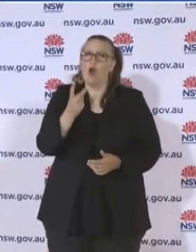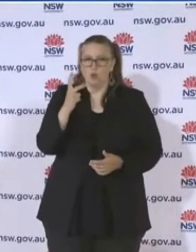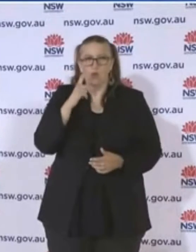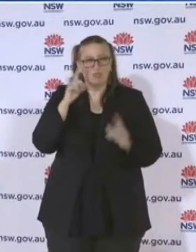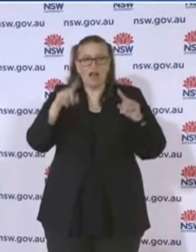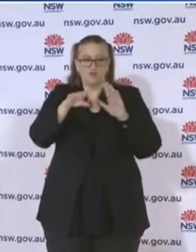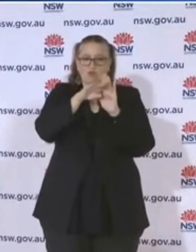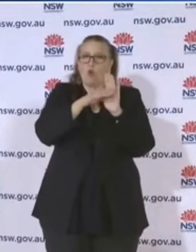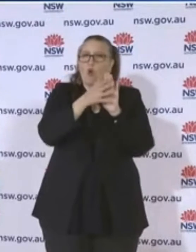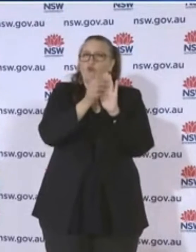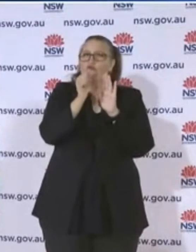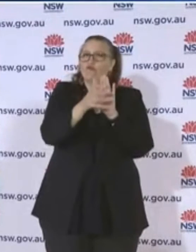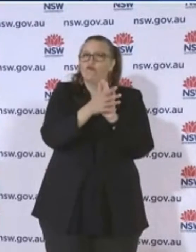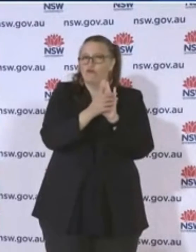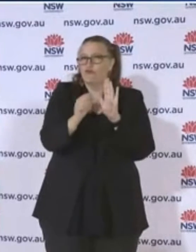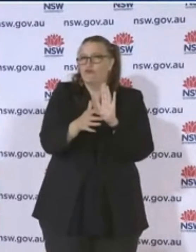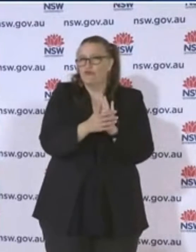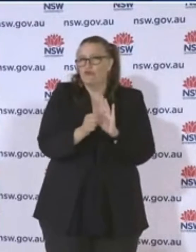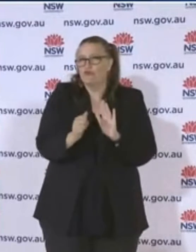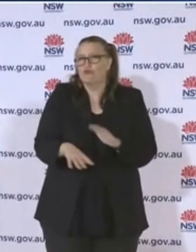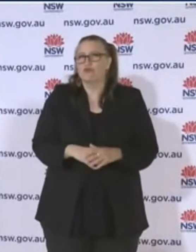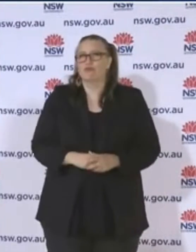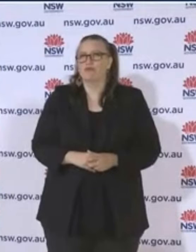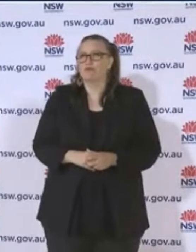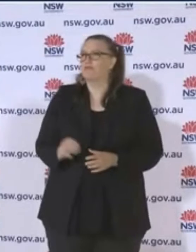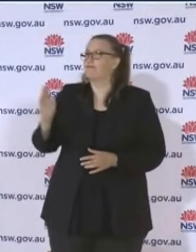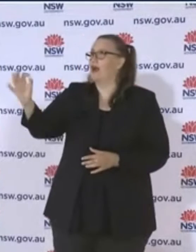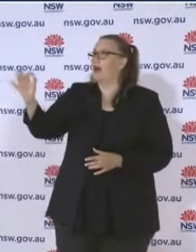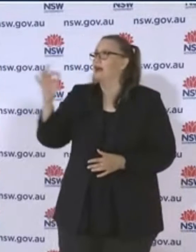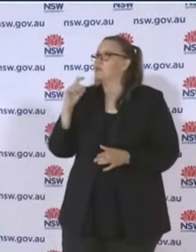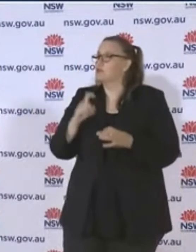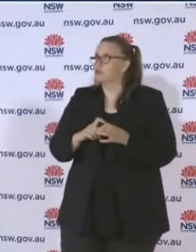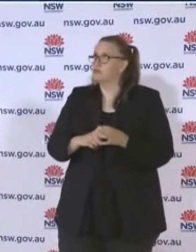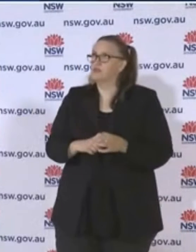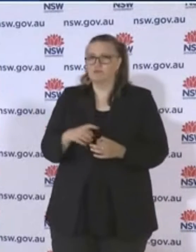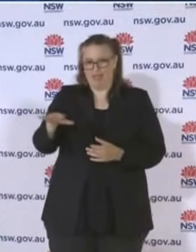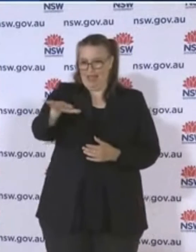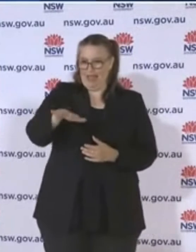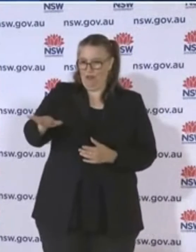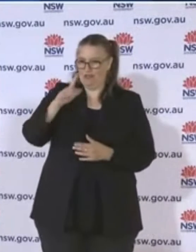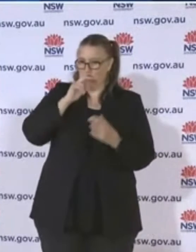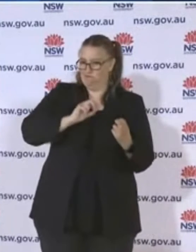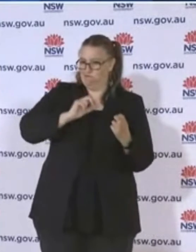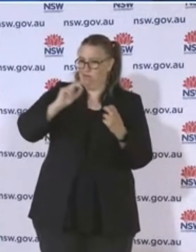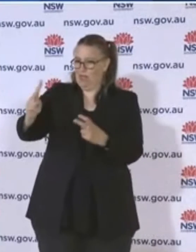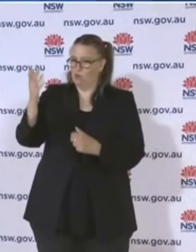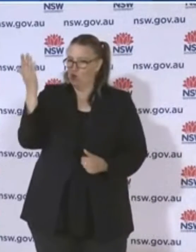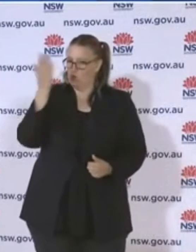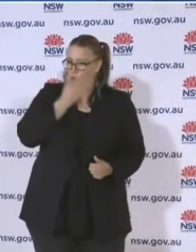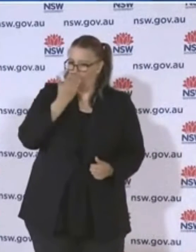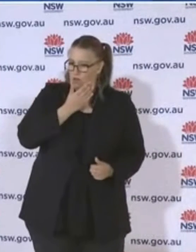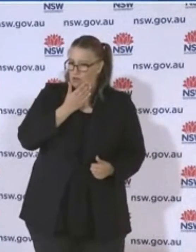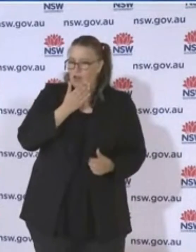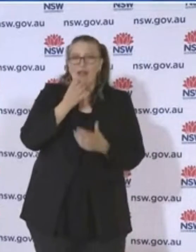Are case numbers going to matter when it comes to looking at areas that can send their children back to school? I mean, that is part of the return to school plan.